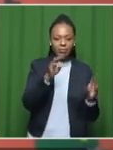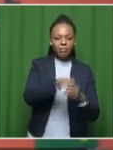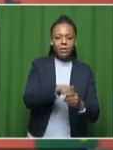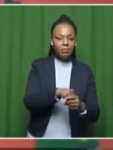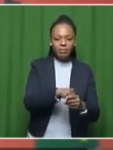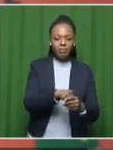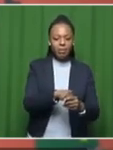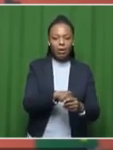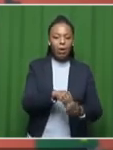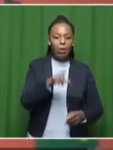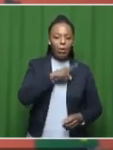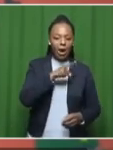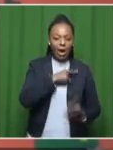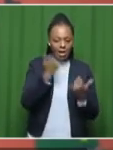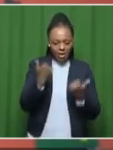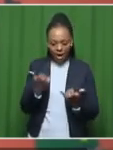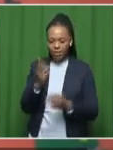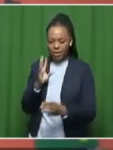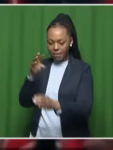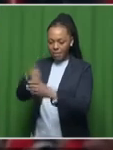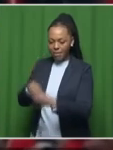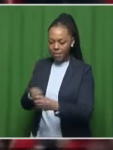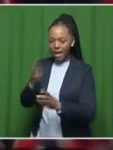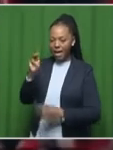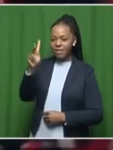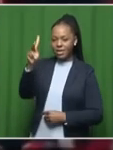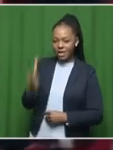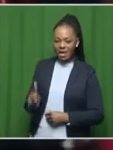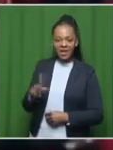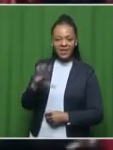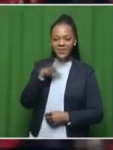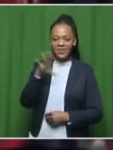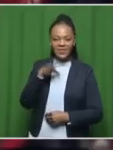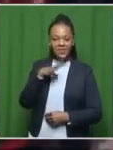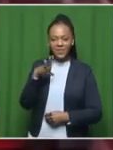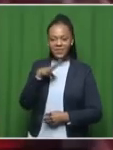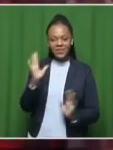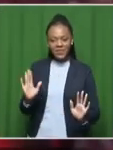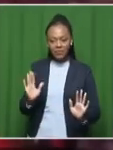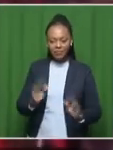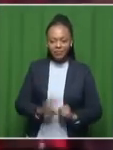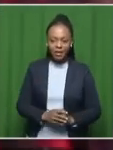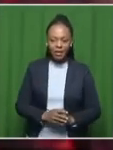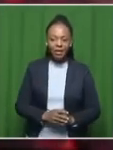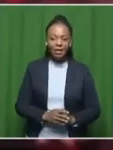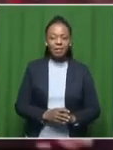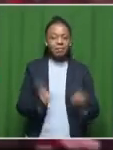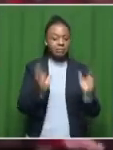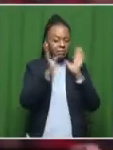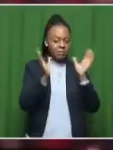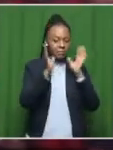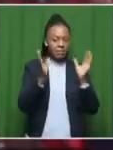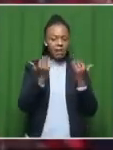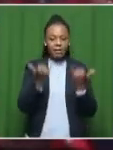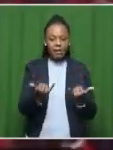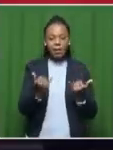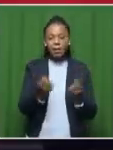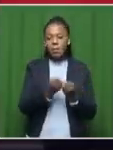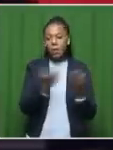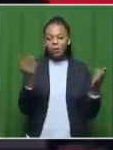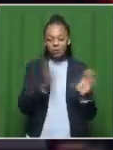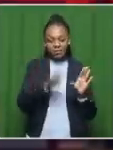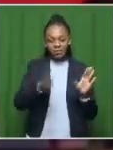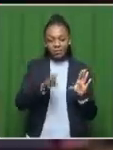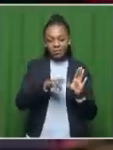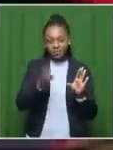participate in Umkhonto weSizwe party. Malema has alerted the party's ground forces that more resignations will